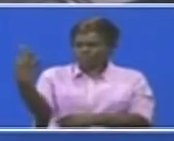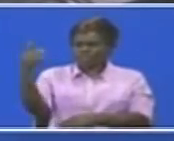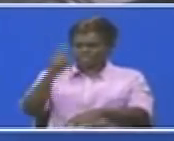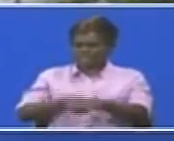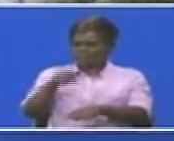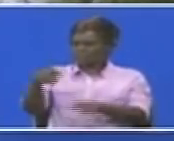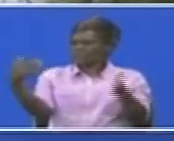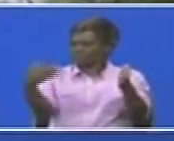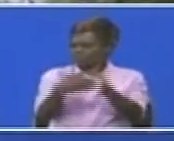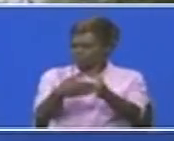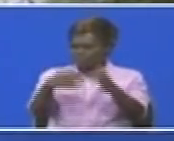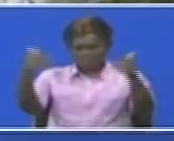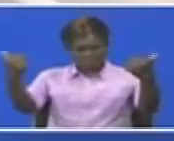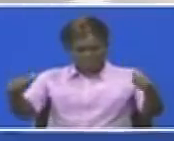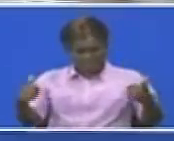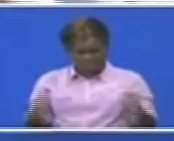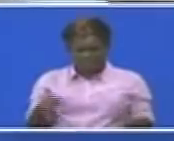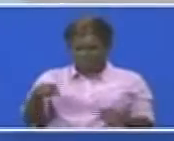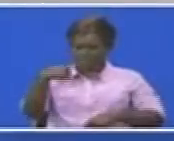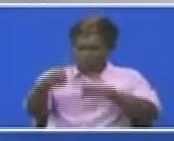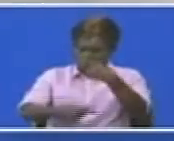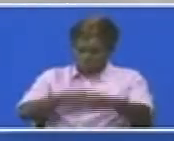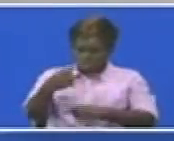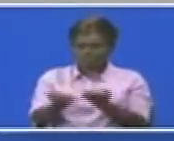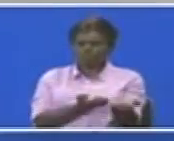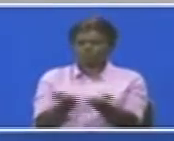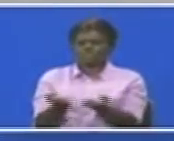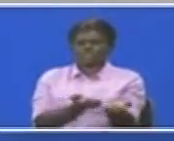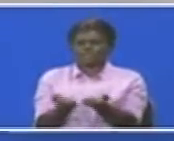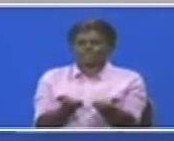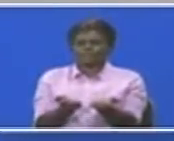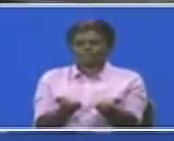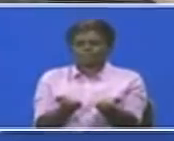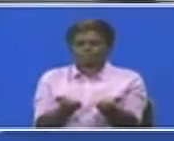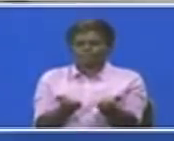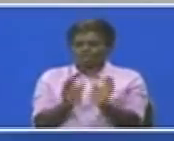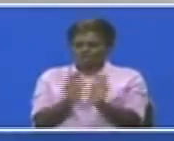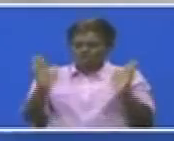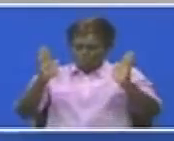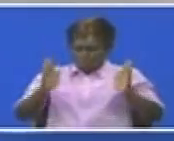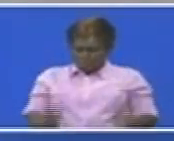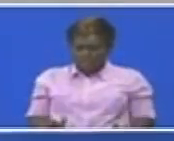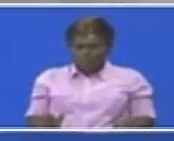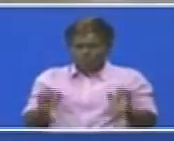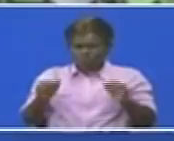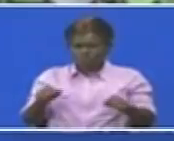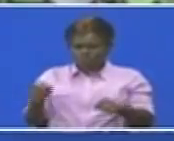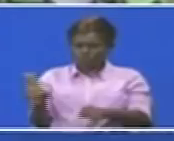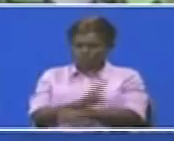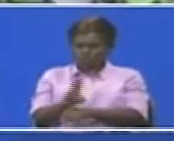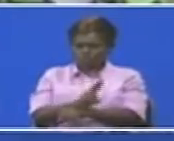deterred Justus from making a contribution to rebuilding the nation. Nobody can be used to